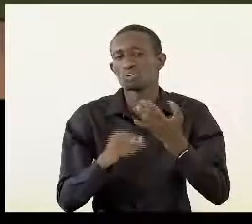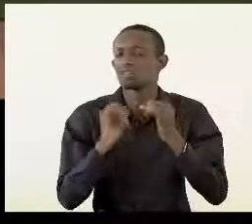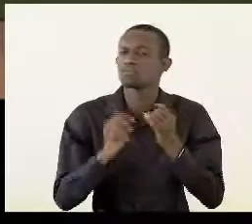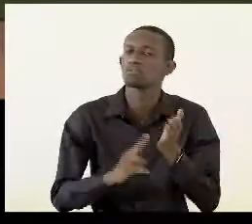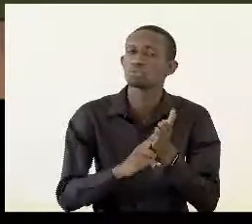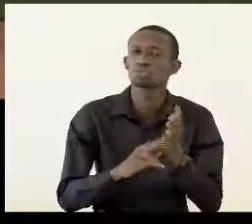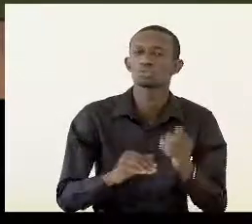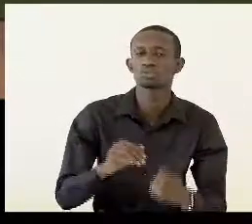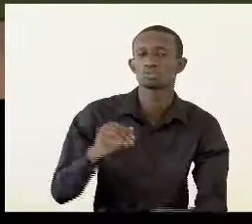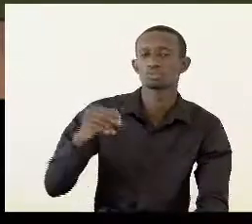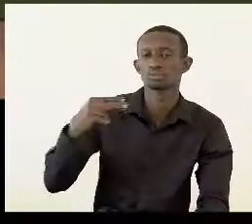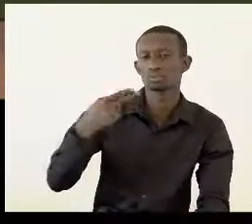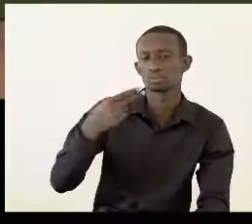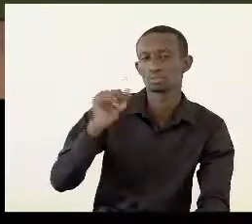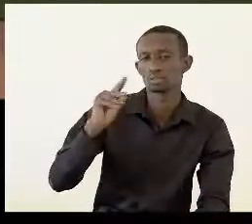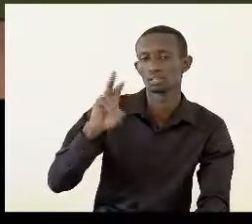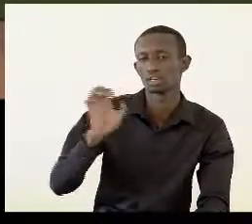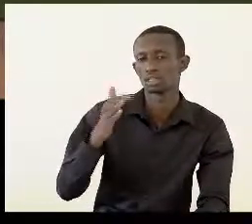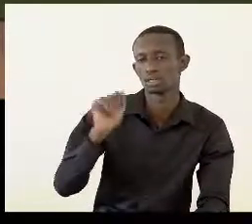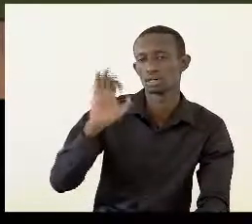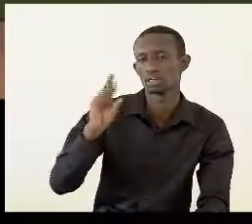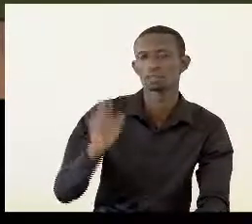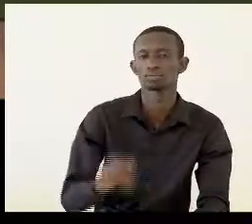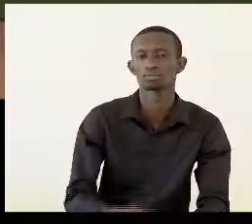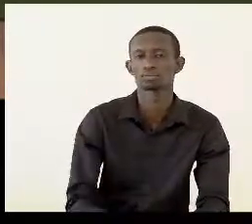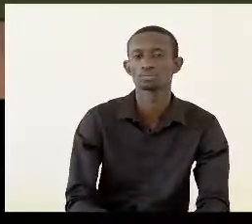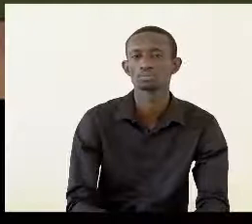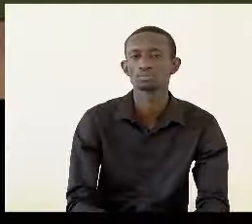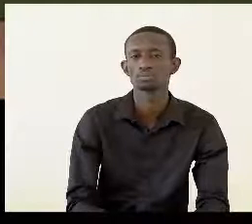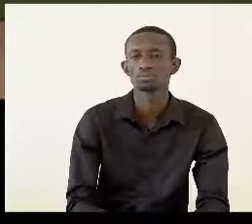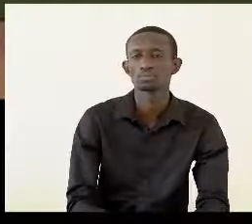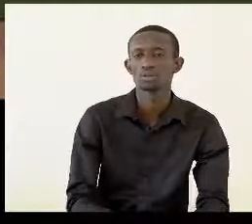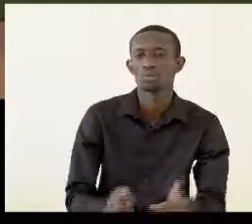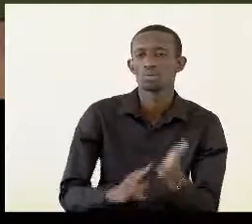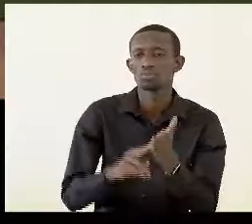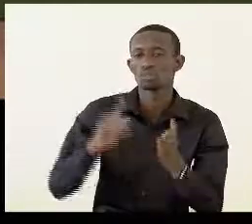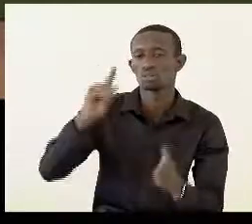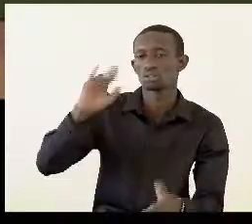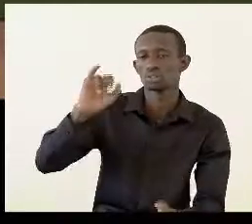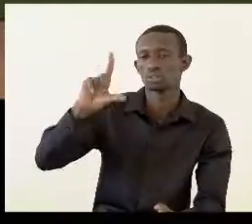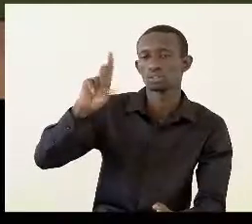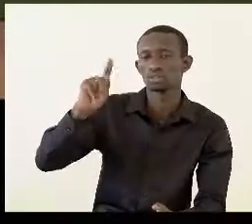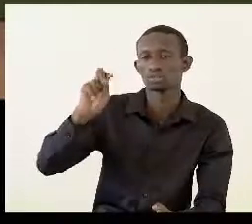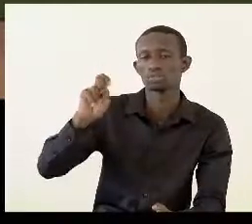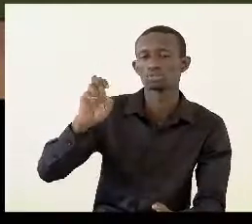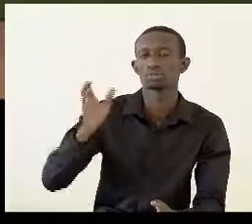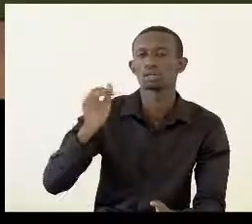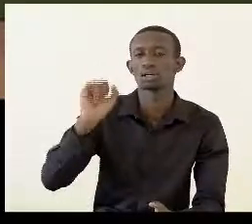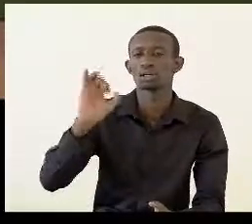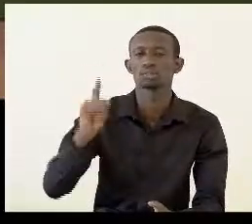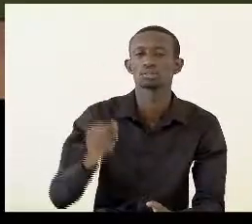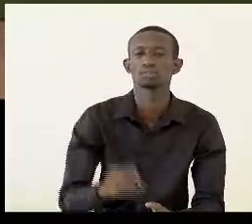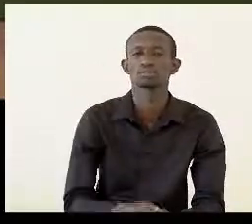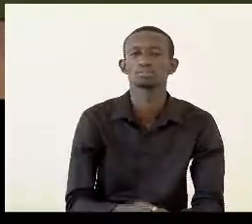a dilute acid, of course. So they react with dilute acids to produce hydrogen gas and a salt. The